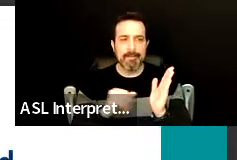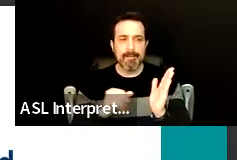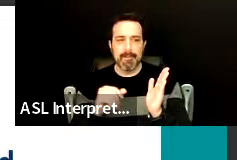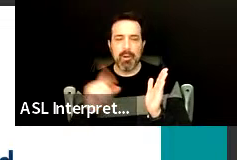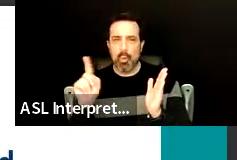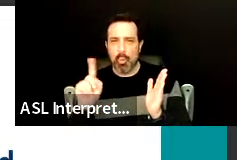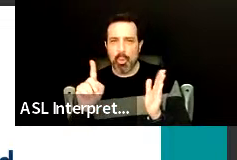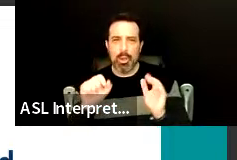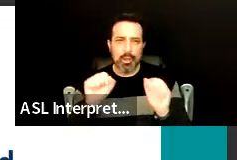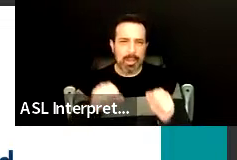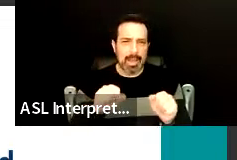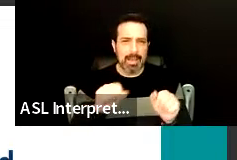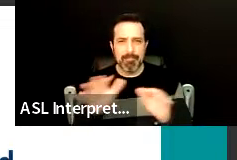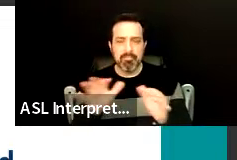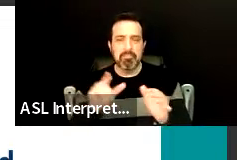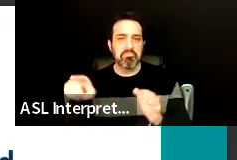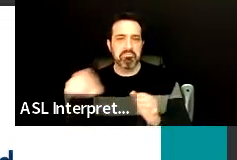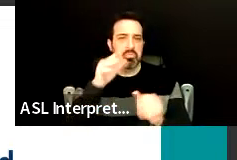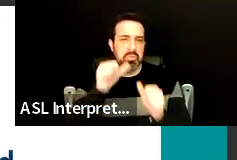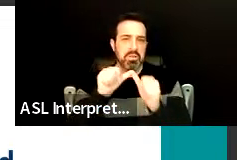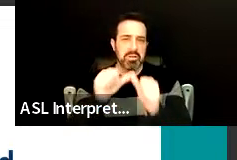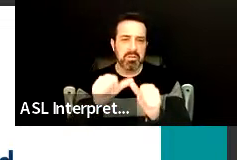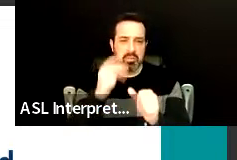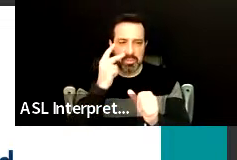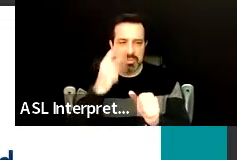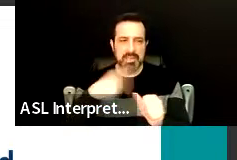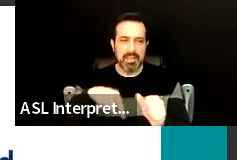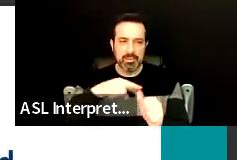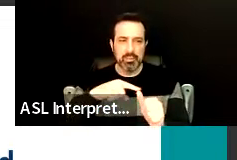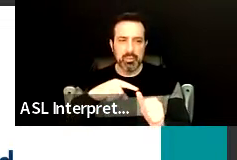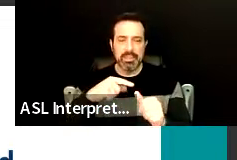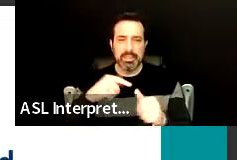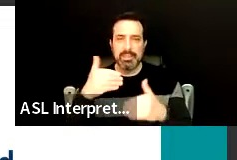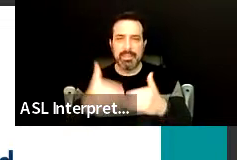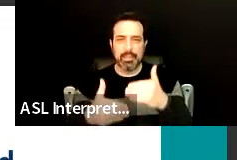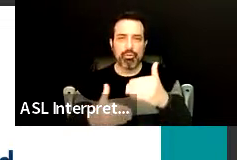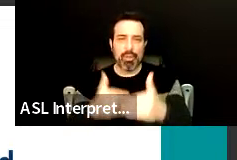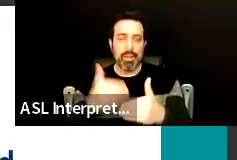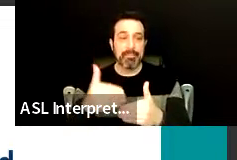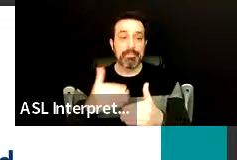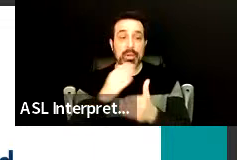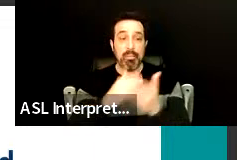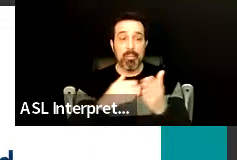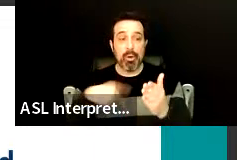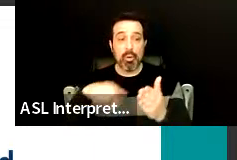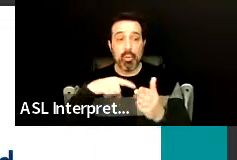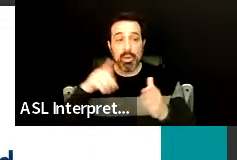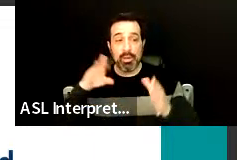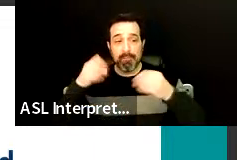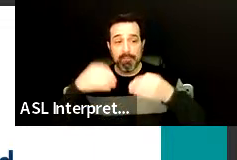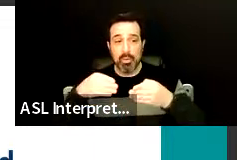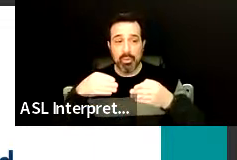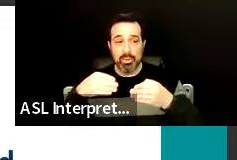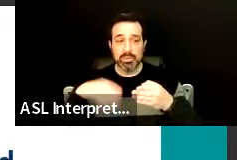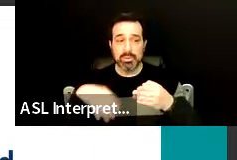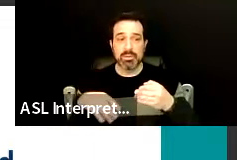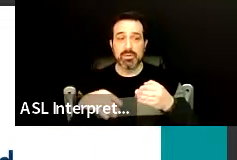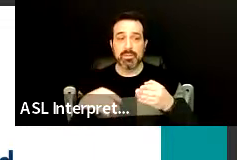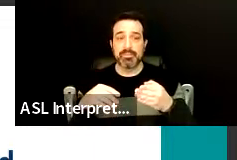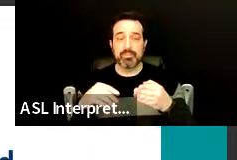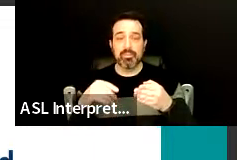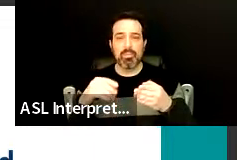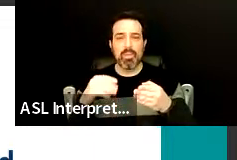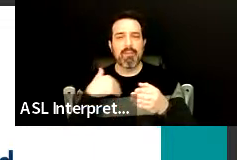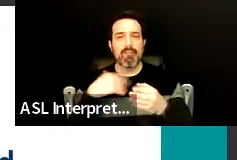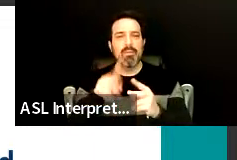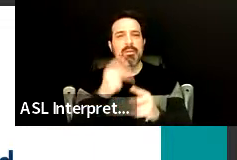go. And you all will continue to see that as we iterate. Part of what we focused on in this front end of your work is the